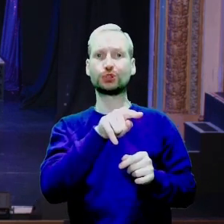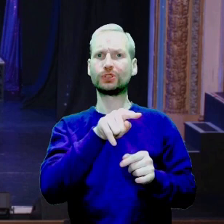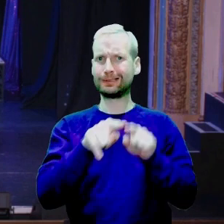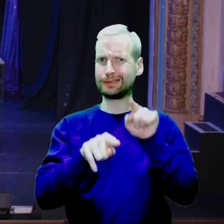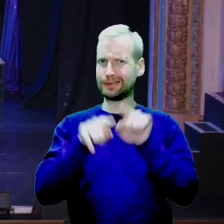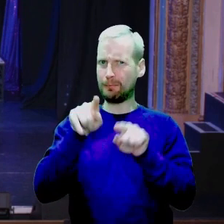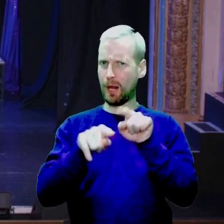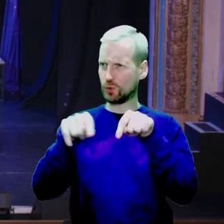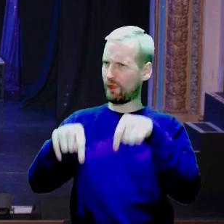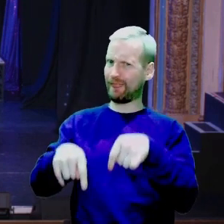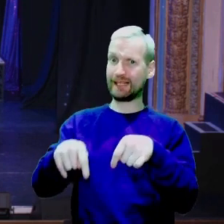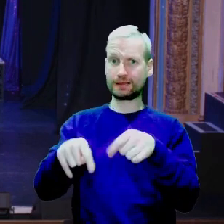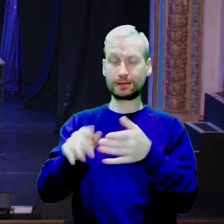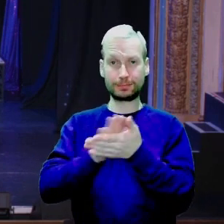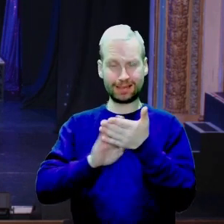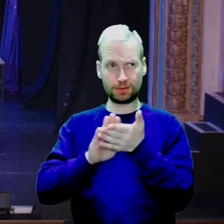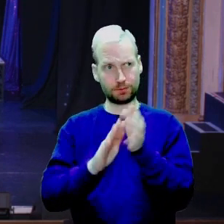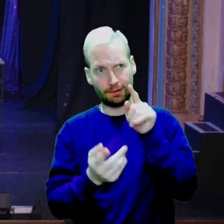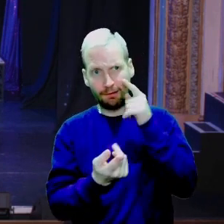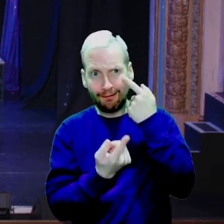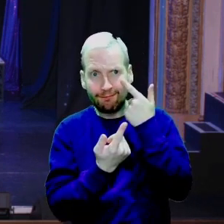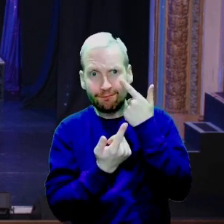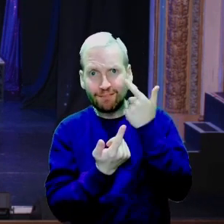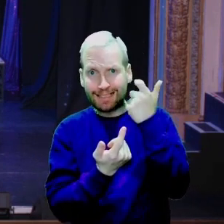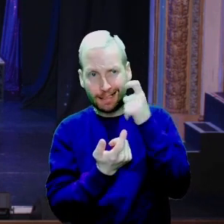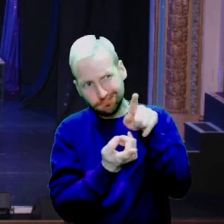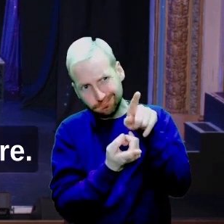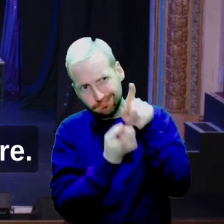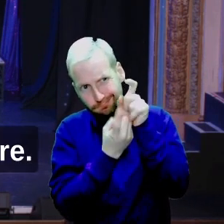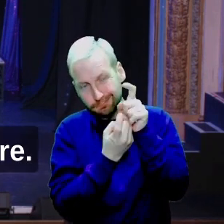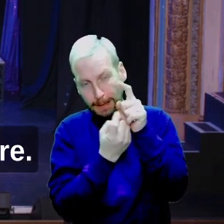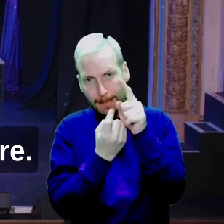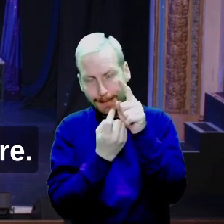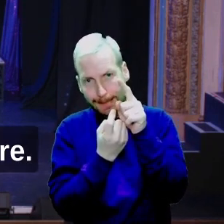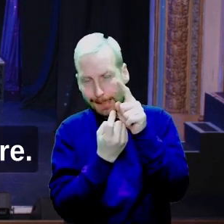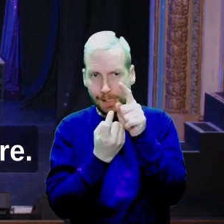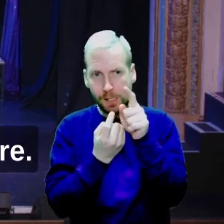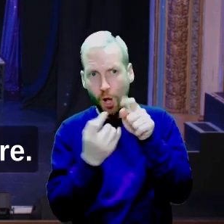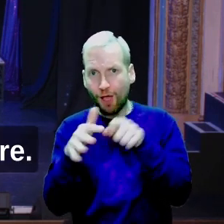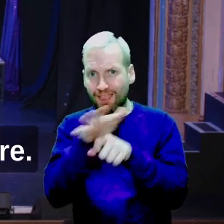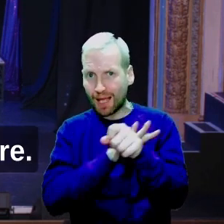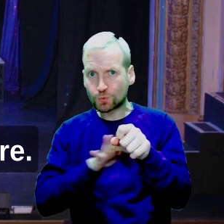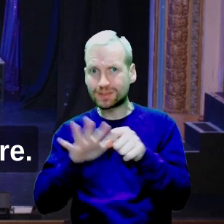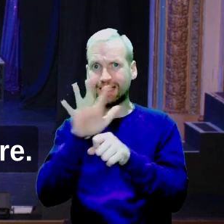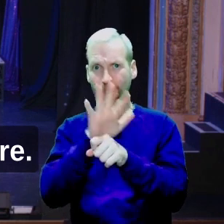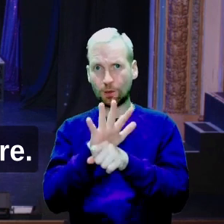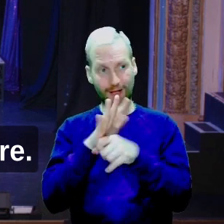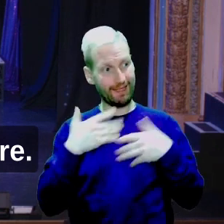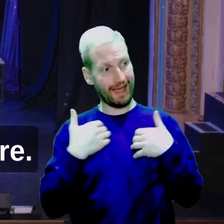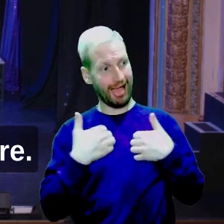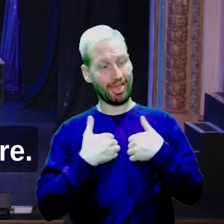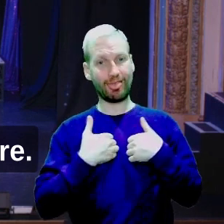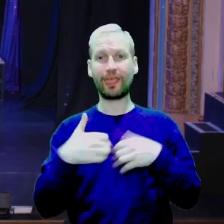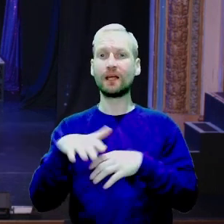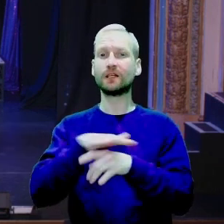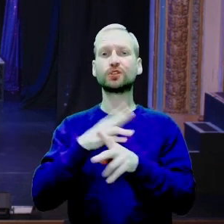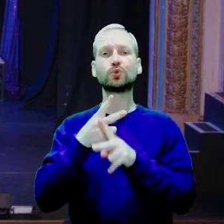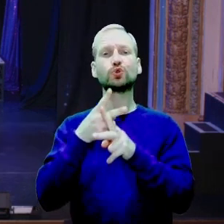and it acts as a gauge of what is going on across the county when it comes to health and social